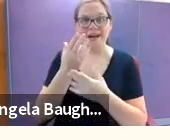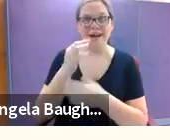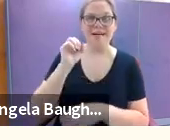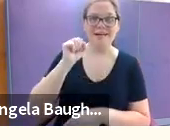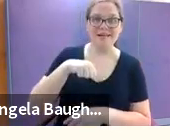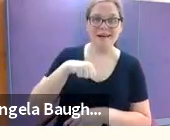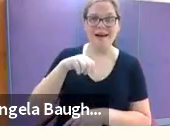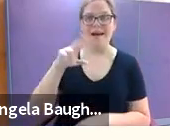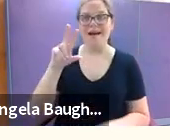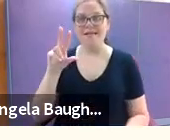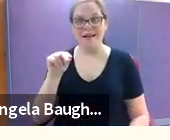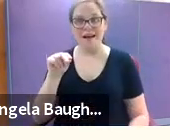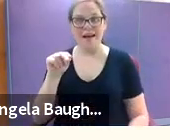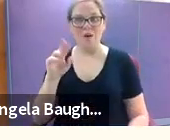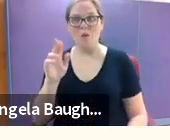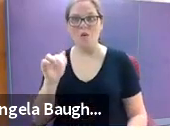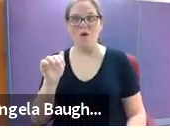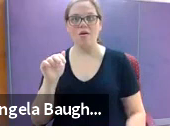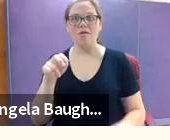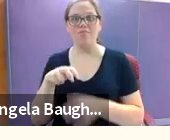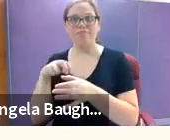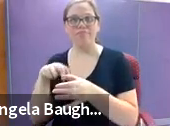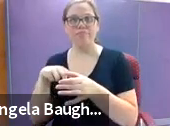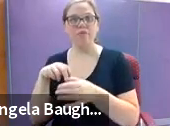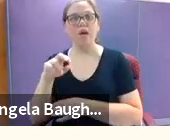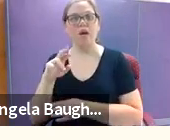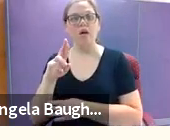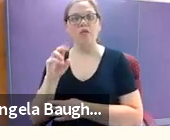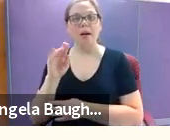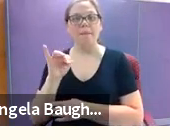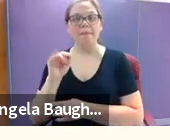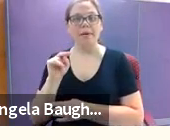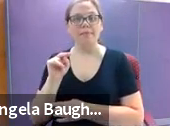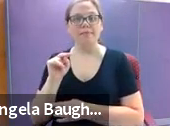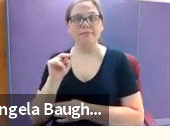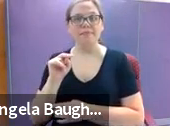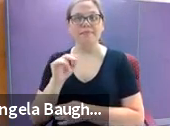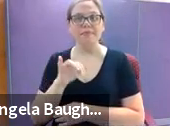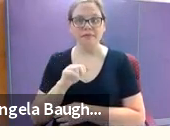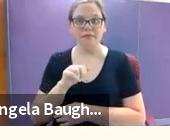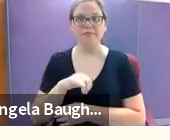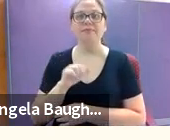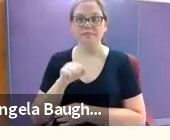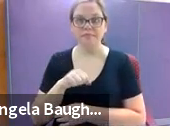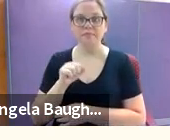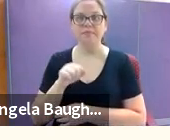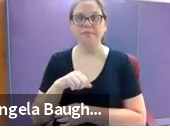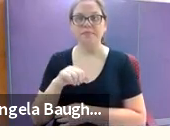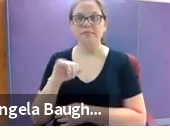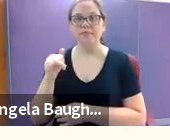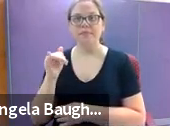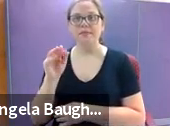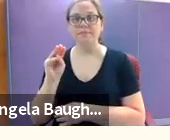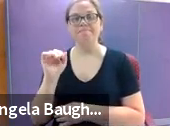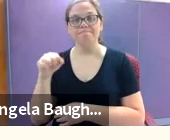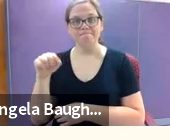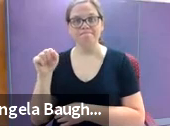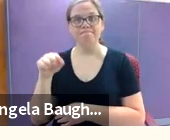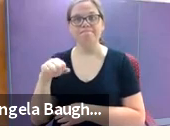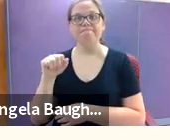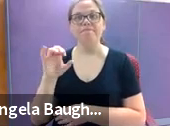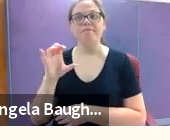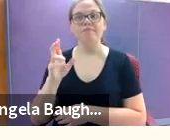or abstain. Robin Metcalf, Yay. Jim Finnerty, Yay.